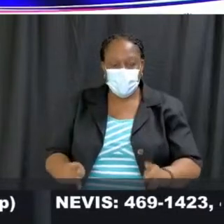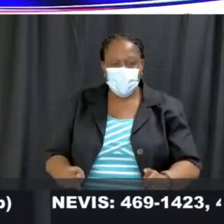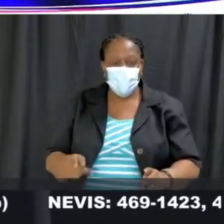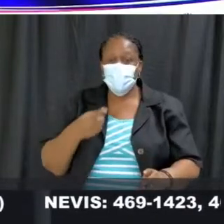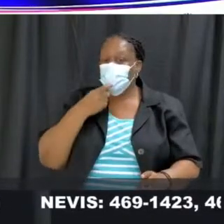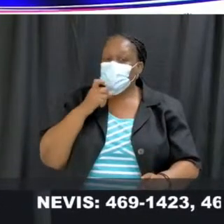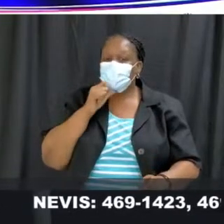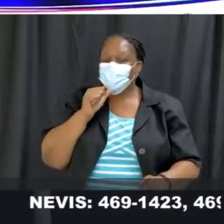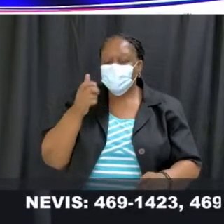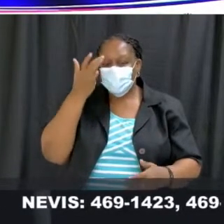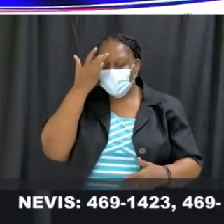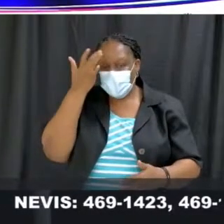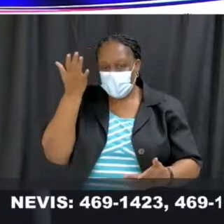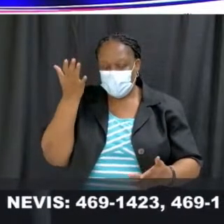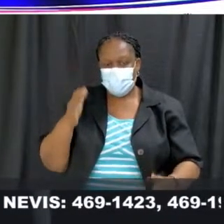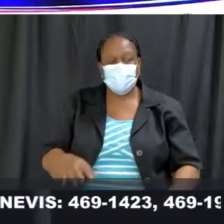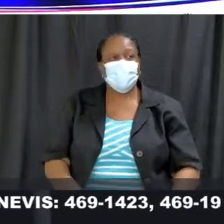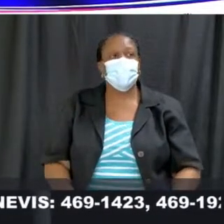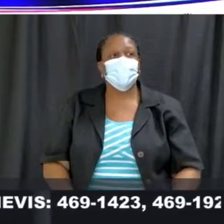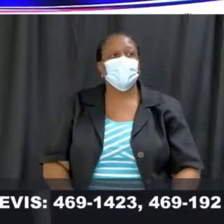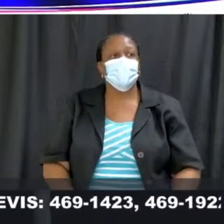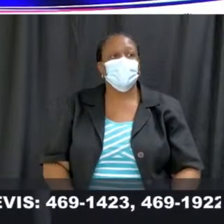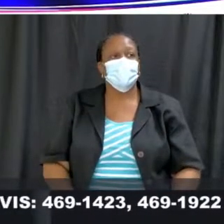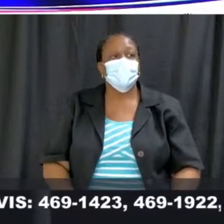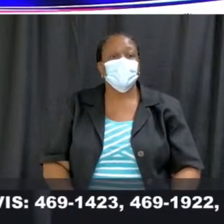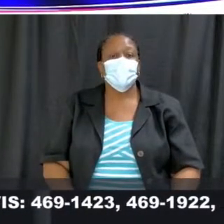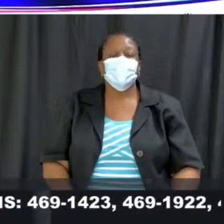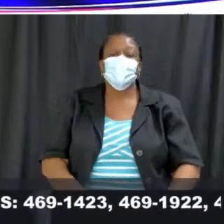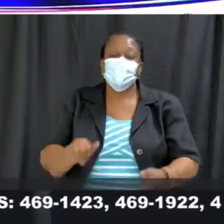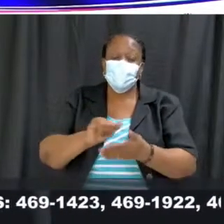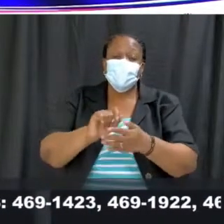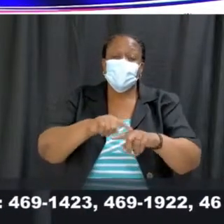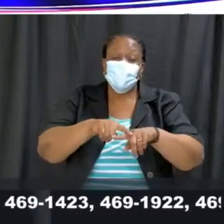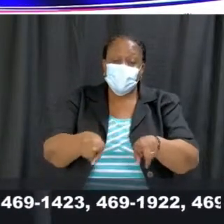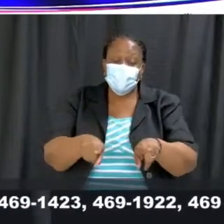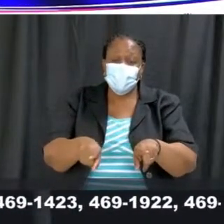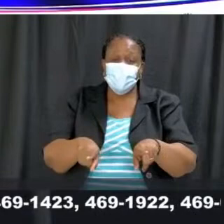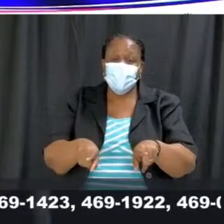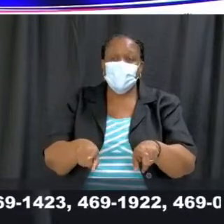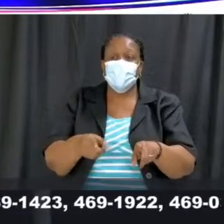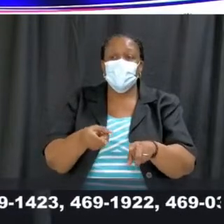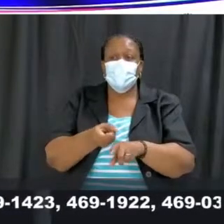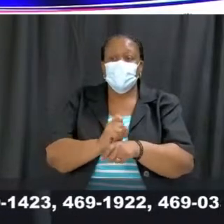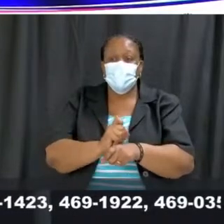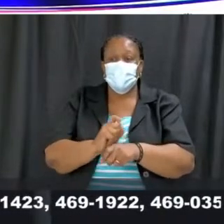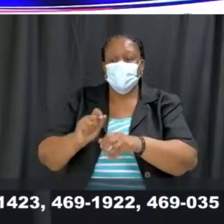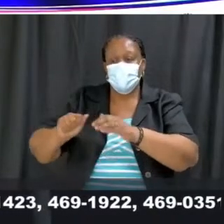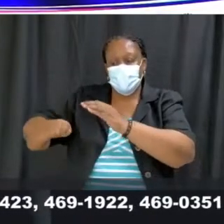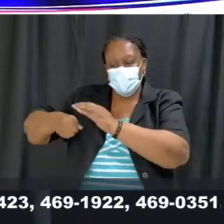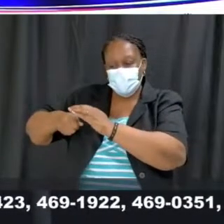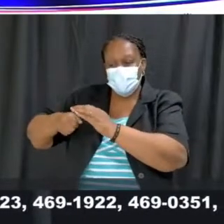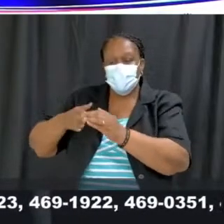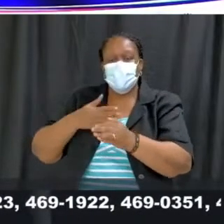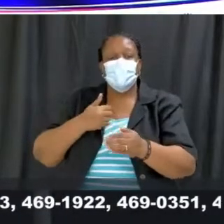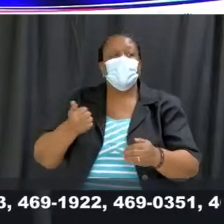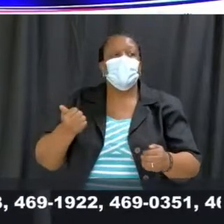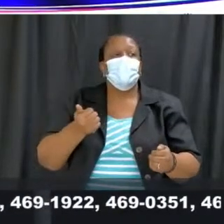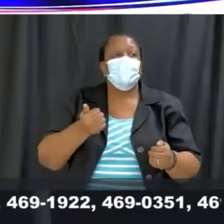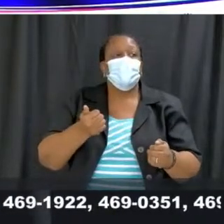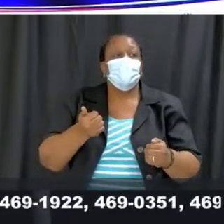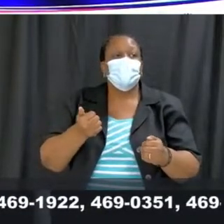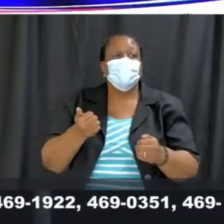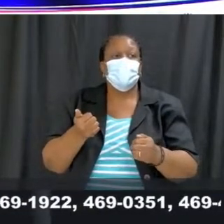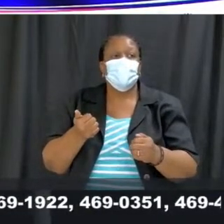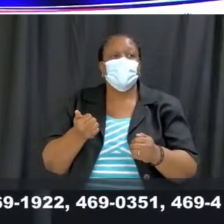or infected. Whilst there's a difference between isolation and quarantine, the measures you take